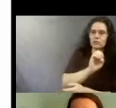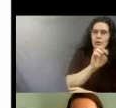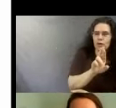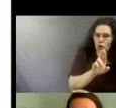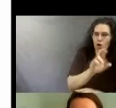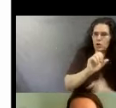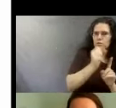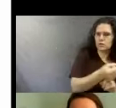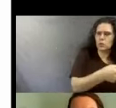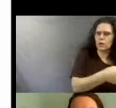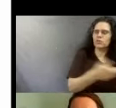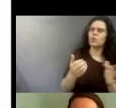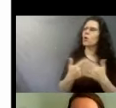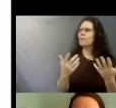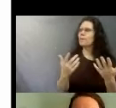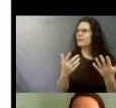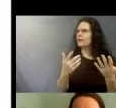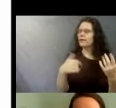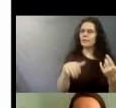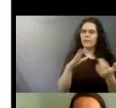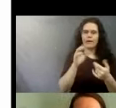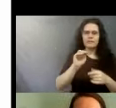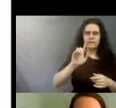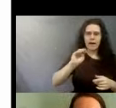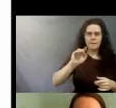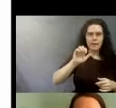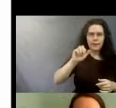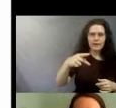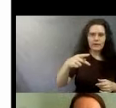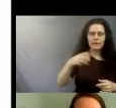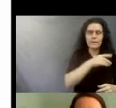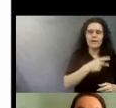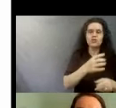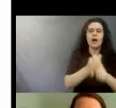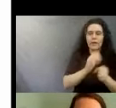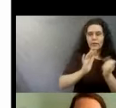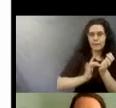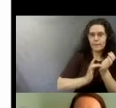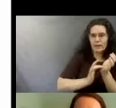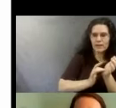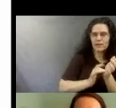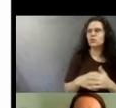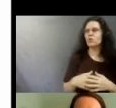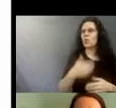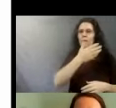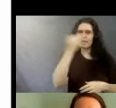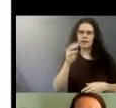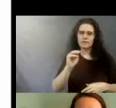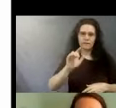a medication or get into WIC programs because they were able to address an administrative